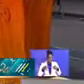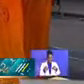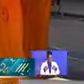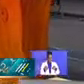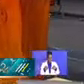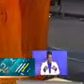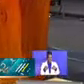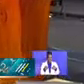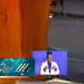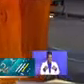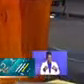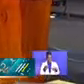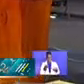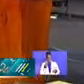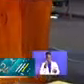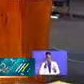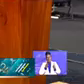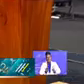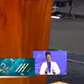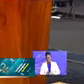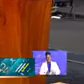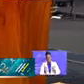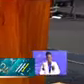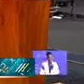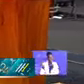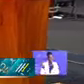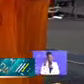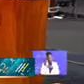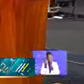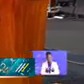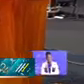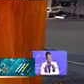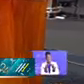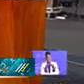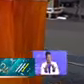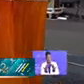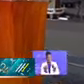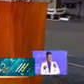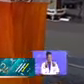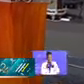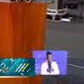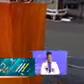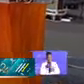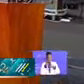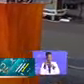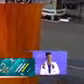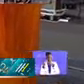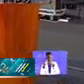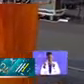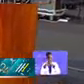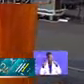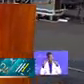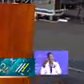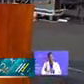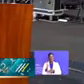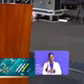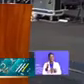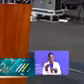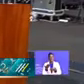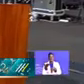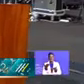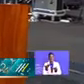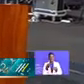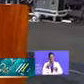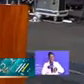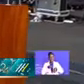it I receive so be in expectation for a miracle even as we share the word of God but as